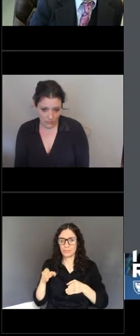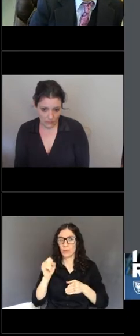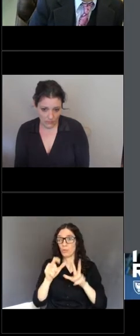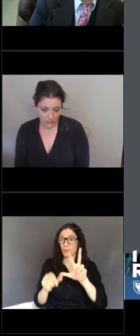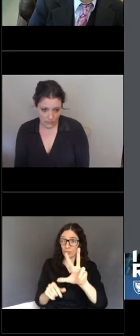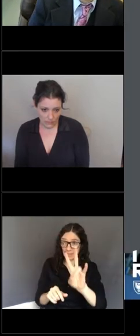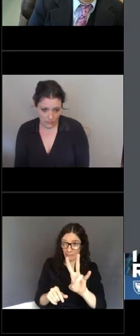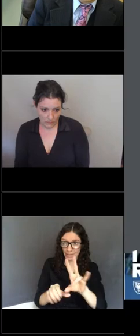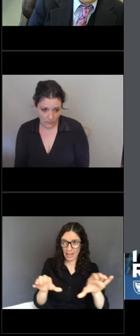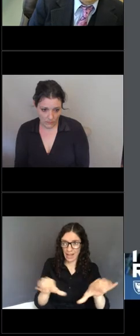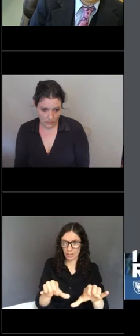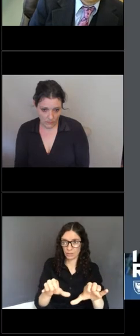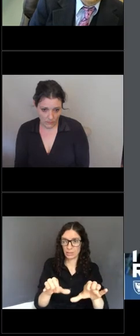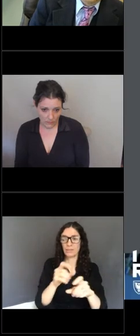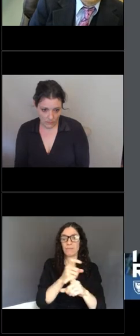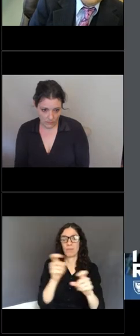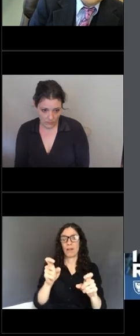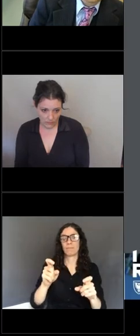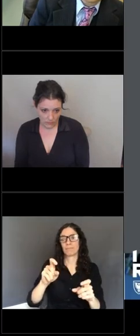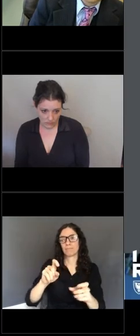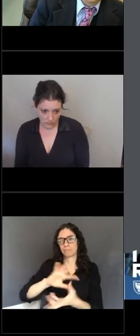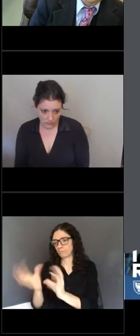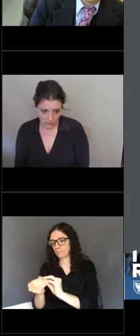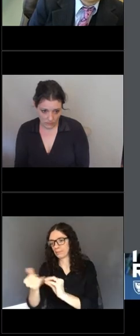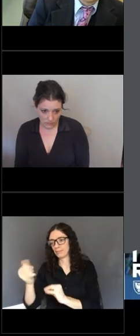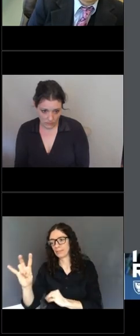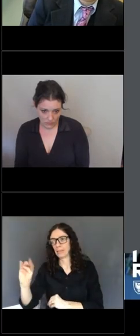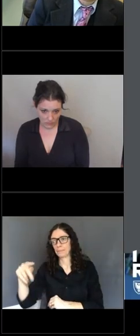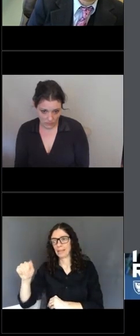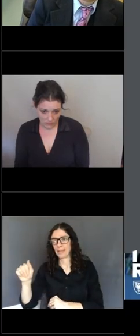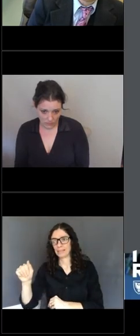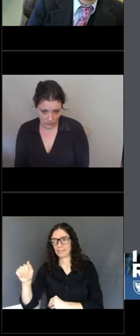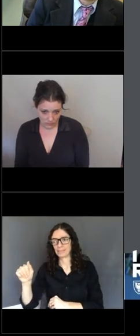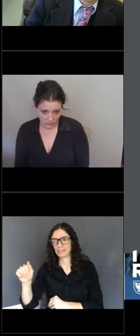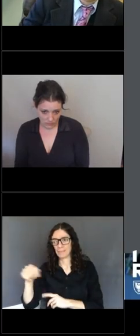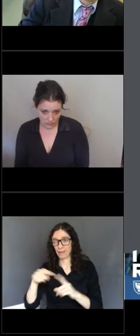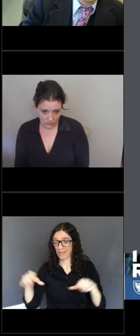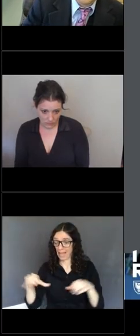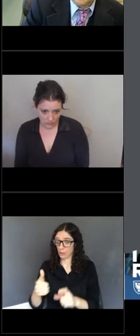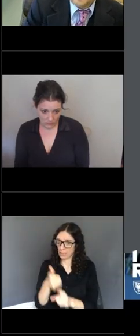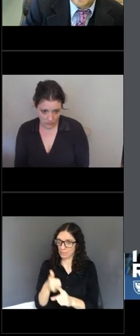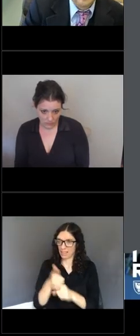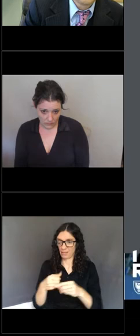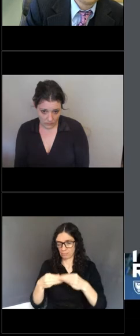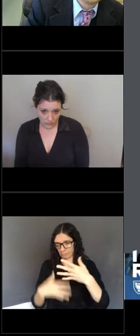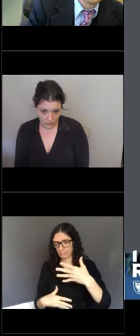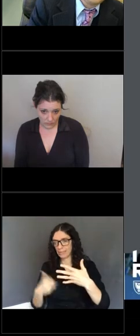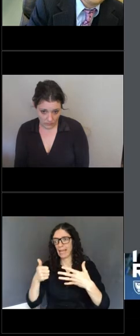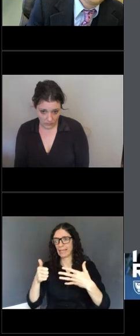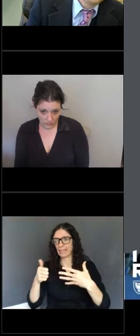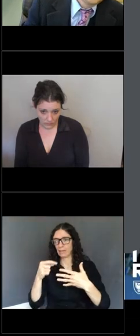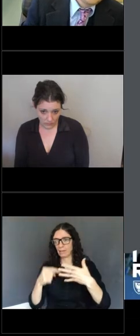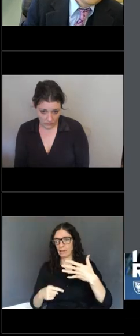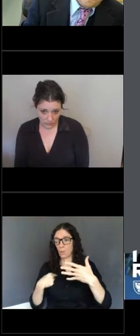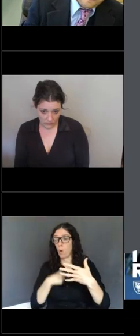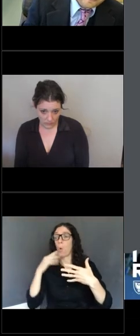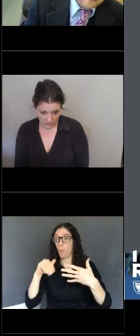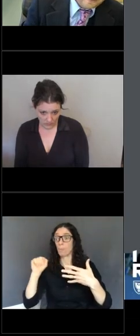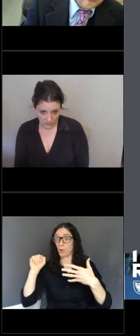from 17 MPAs and the 10 actions themselves, which we were hoping to be able to build off of